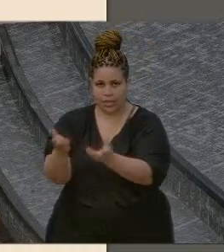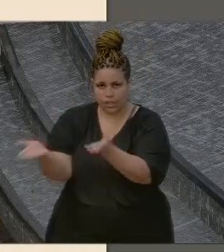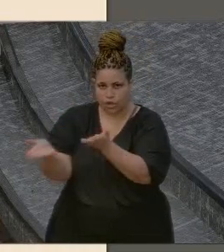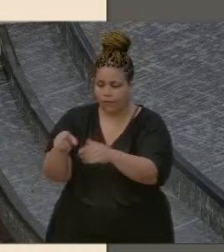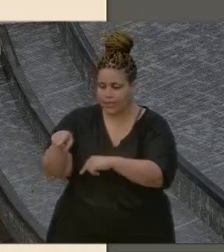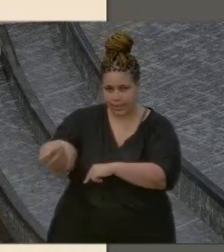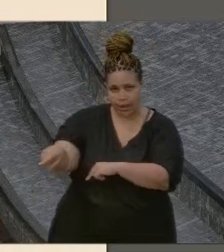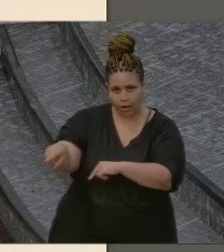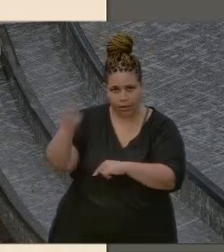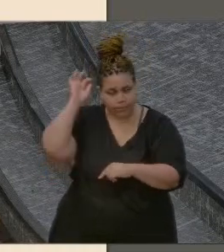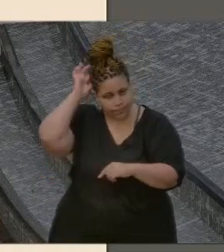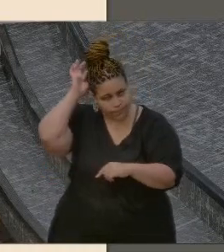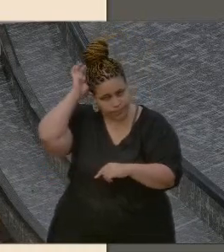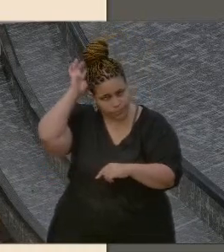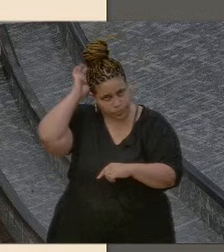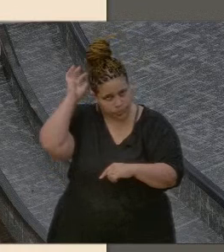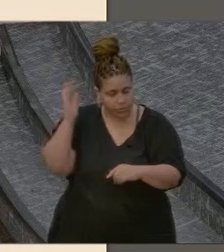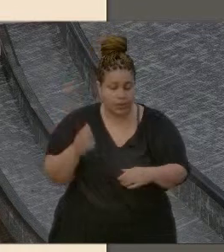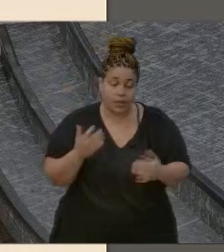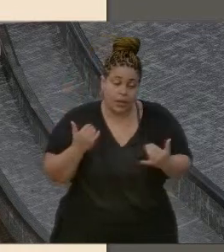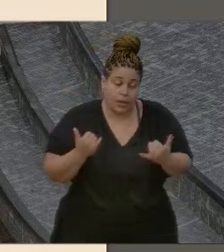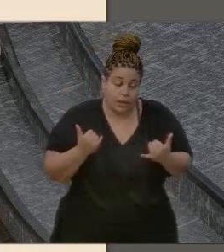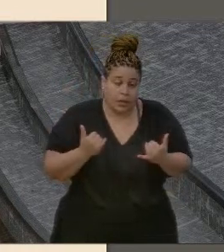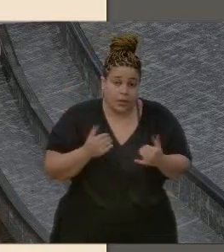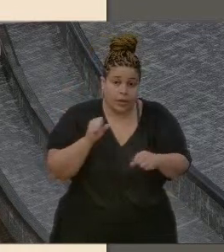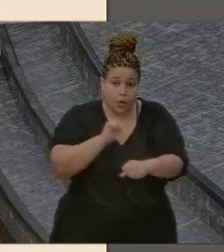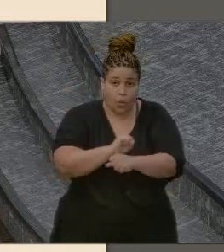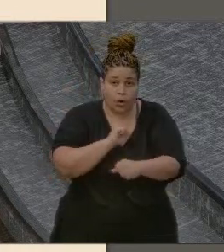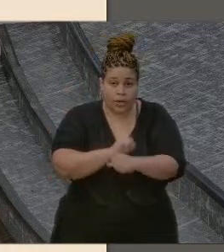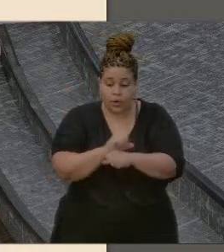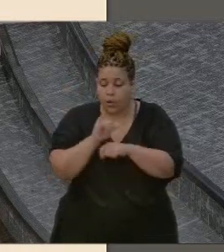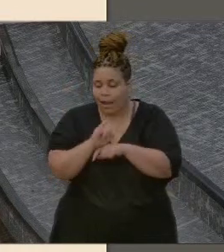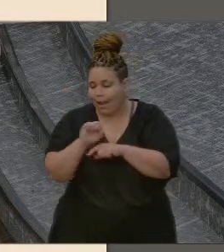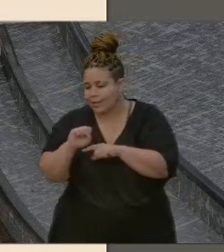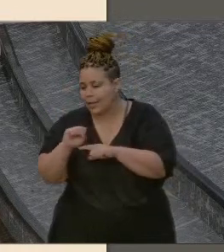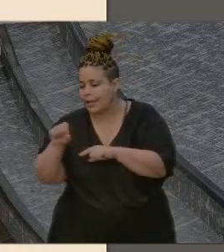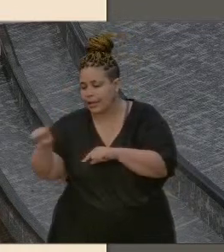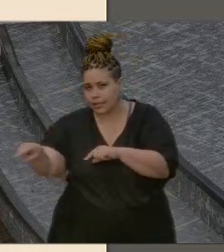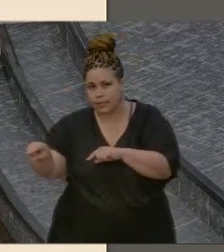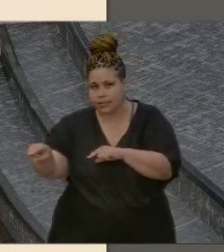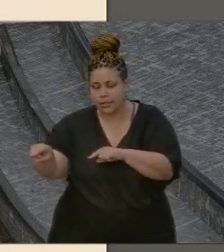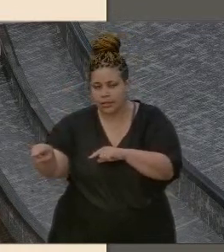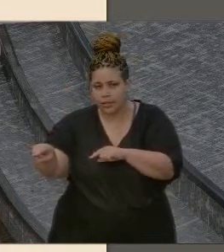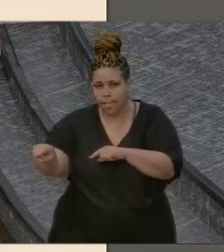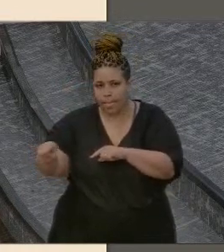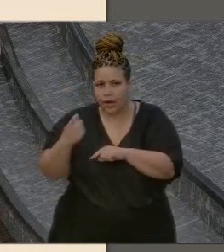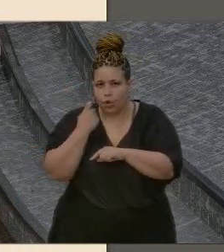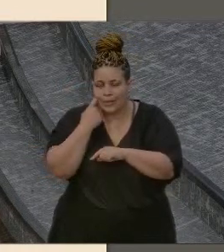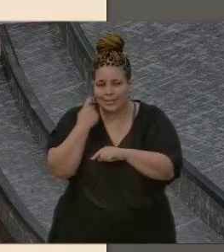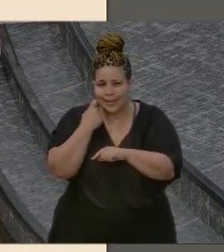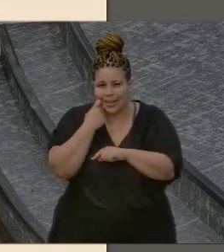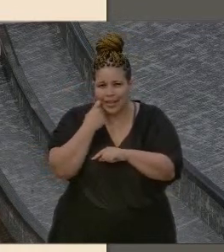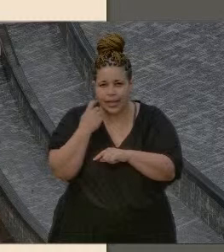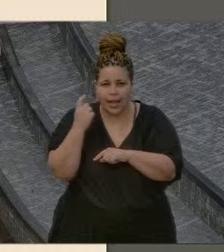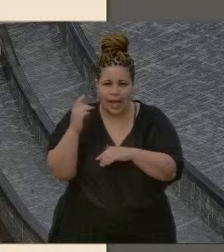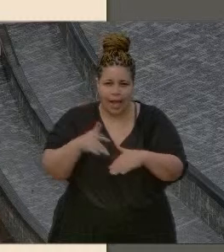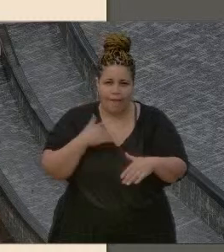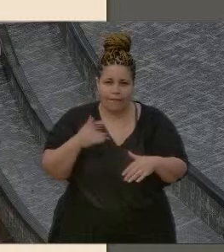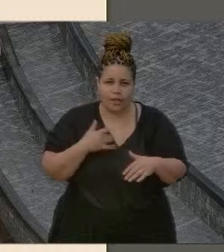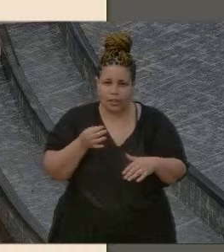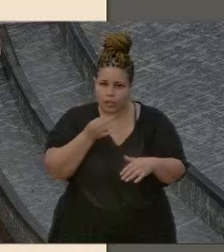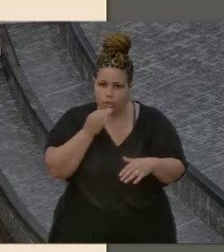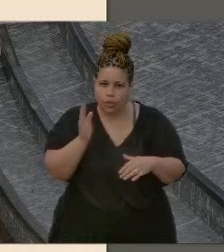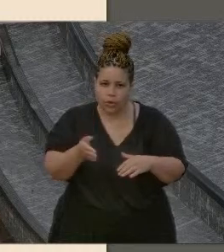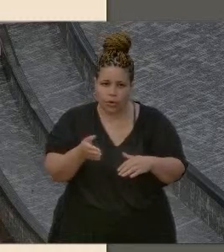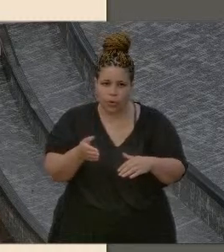identifying exemplars. We've been working on ISS for a little bit. I think we're going to intensify that moving